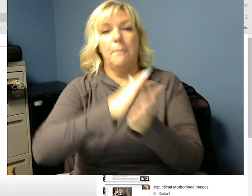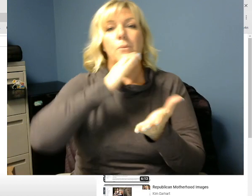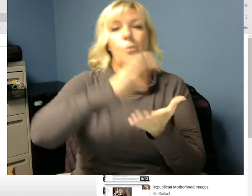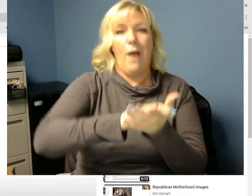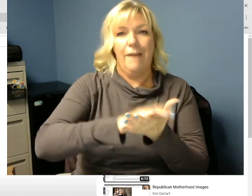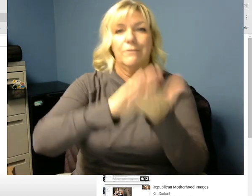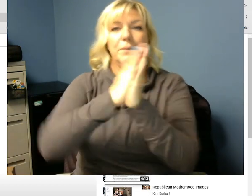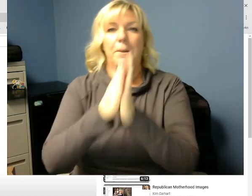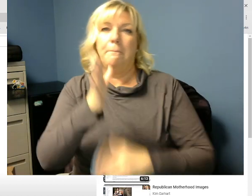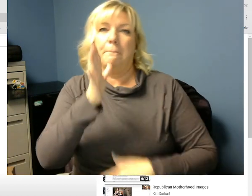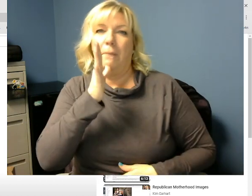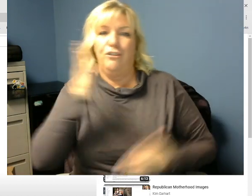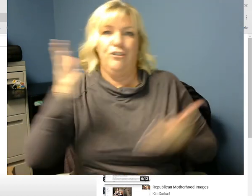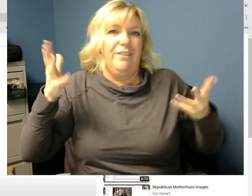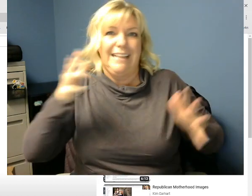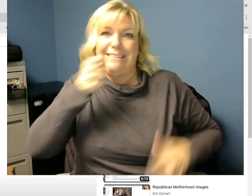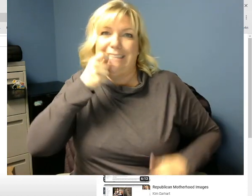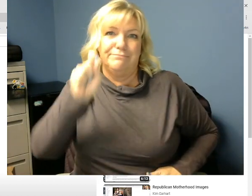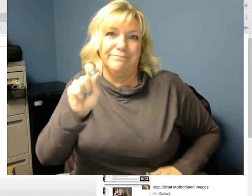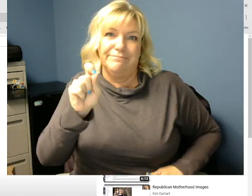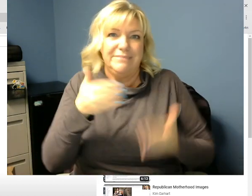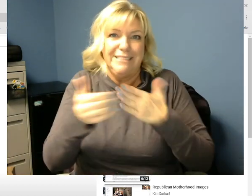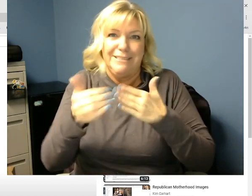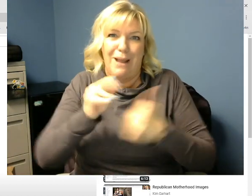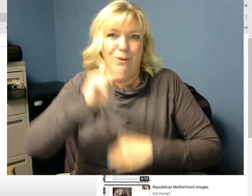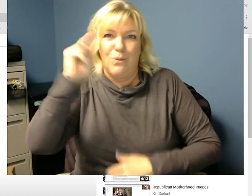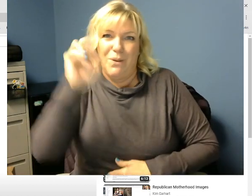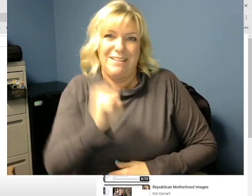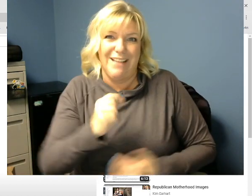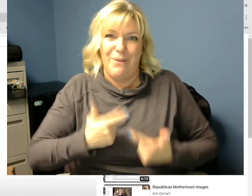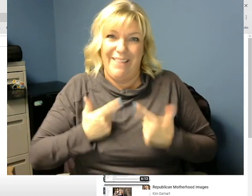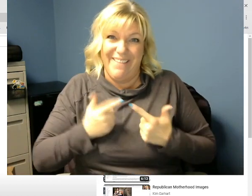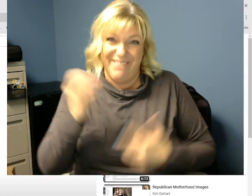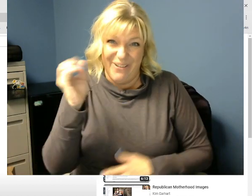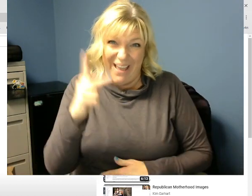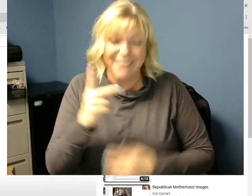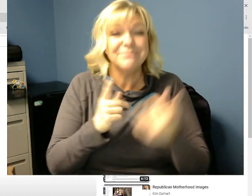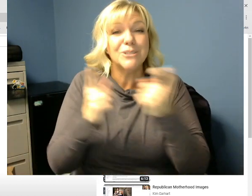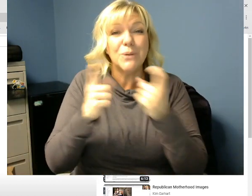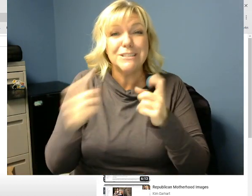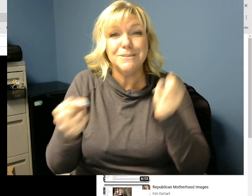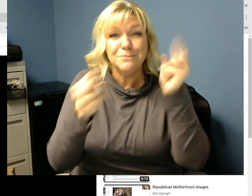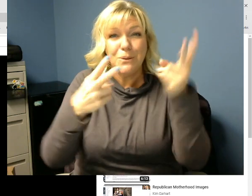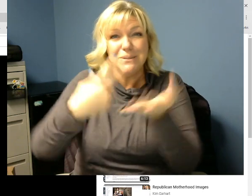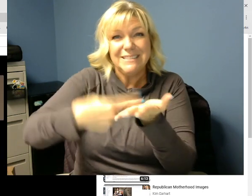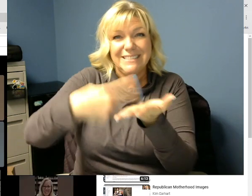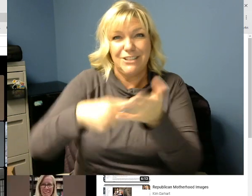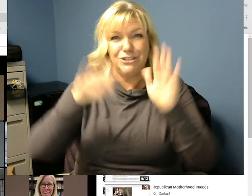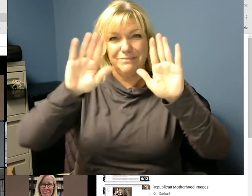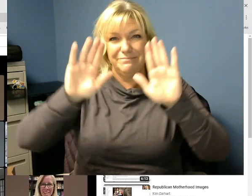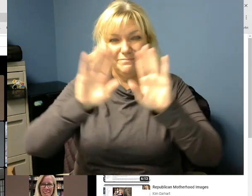we'll see it doesn't really matter where you settle. All right, if you have questions, leave those in the discussion board.